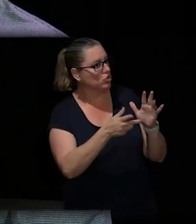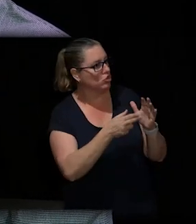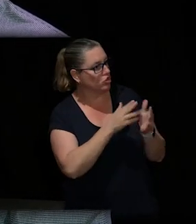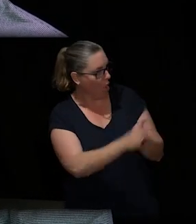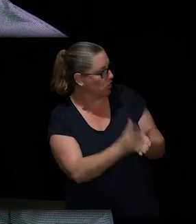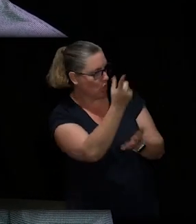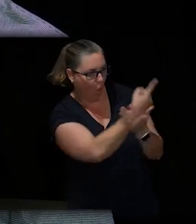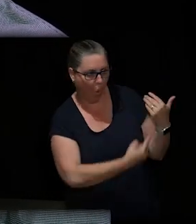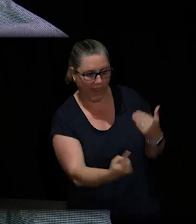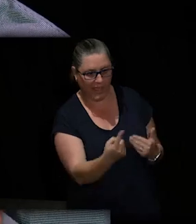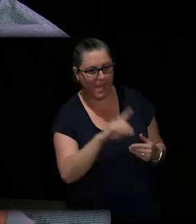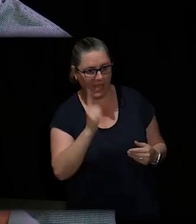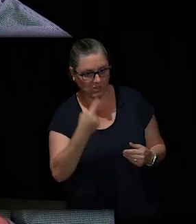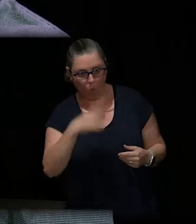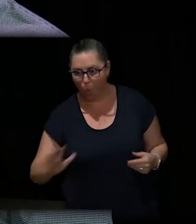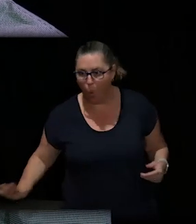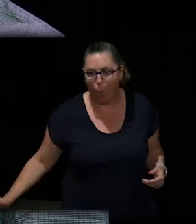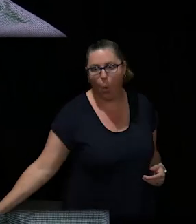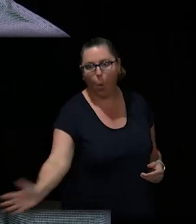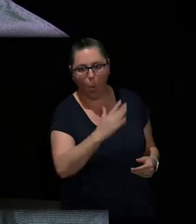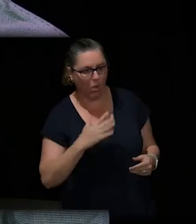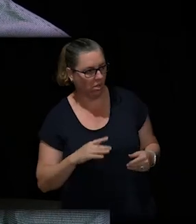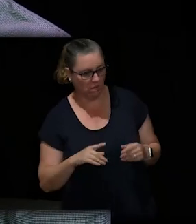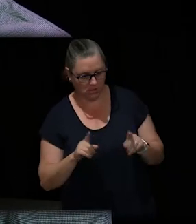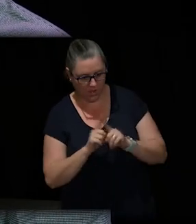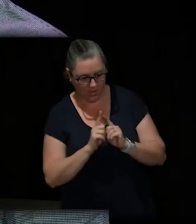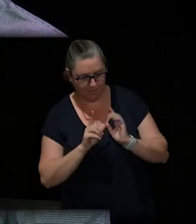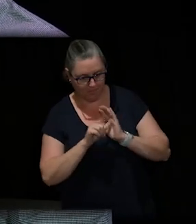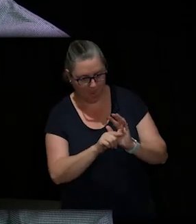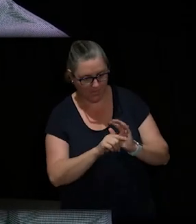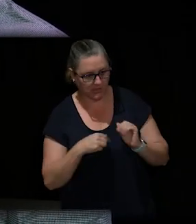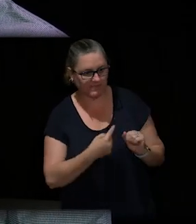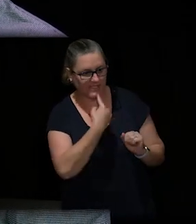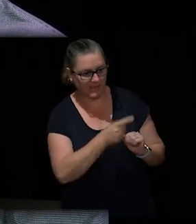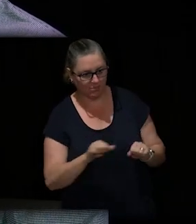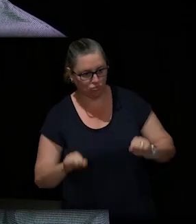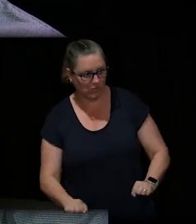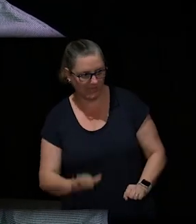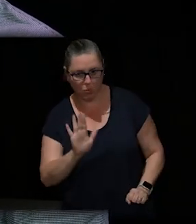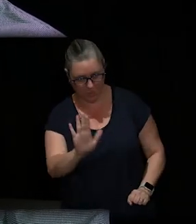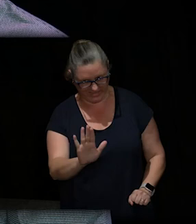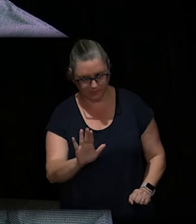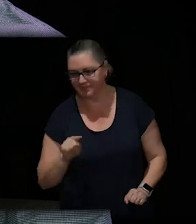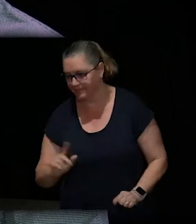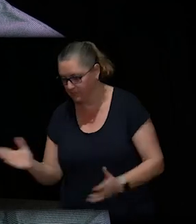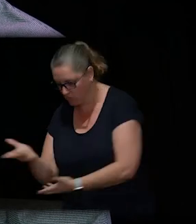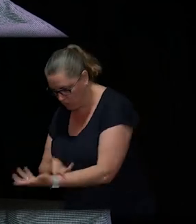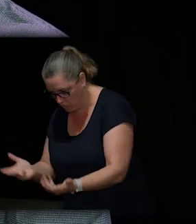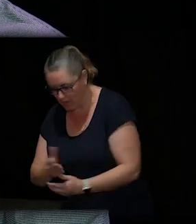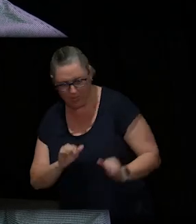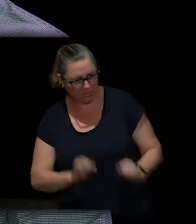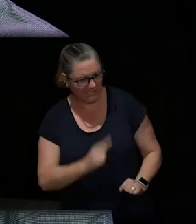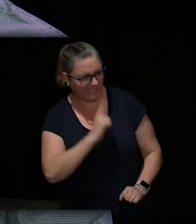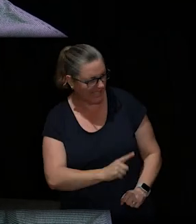she saw that we were all in there and we were having sort of a moment, she told the president, "You need to wait. They're talking." And so the president said, "Well, what do you mean? Just send